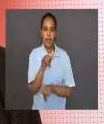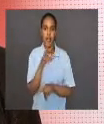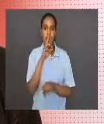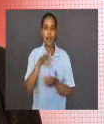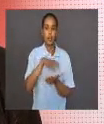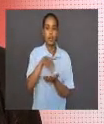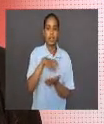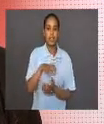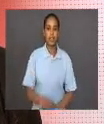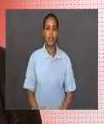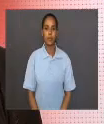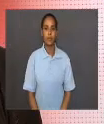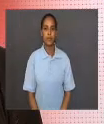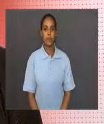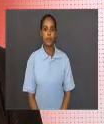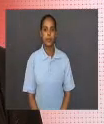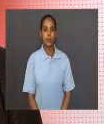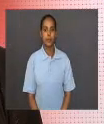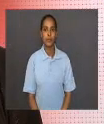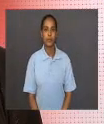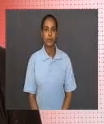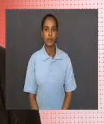are mixed.